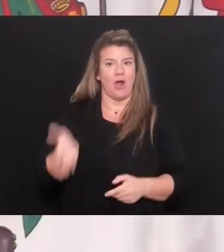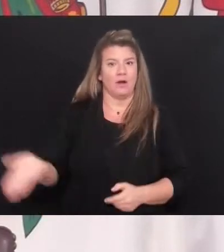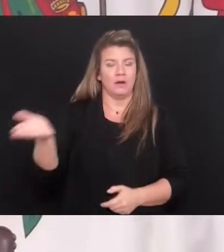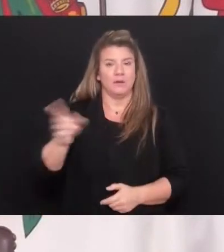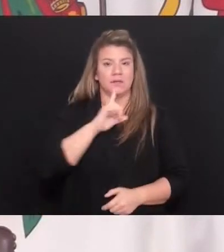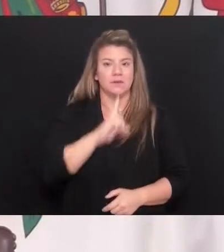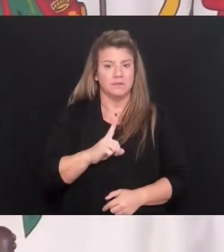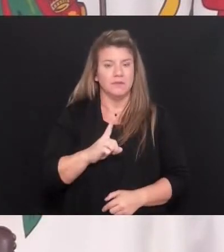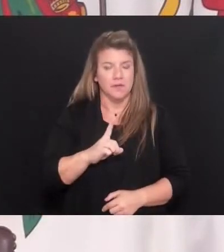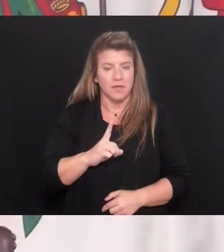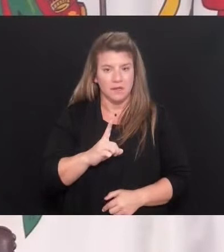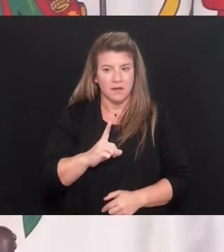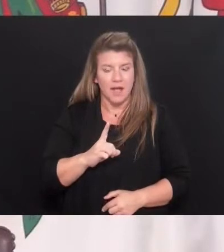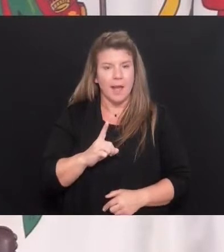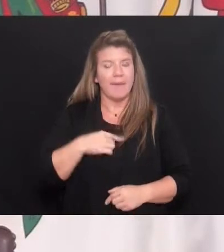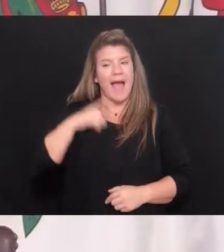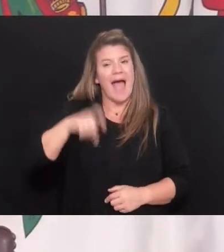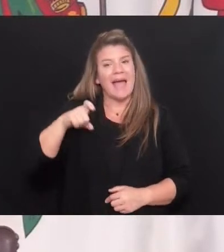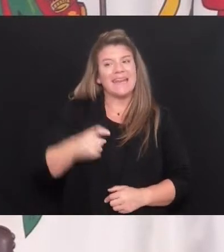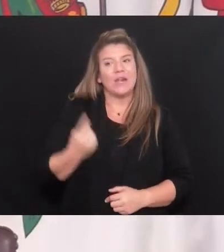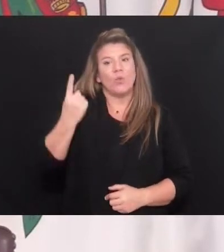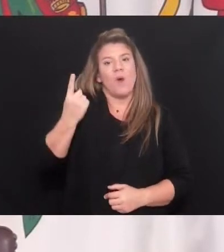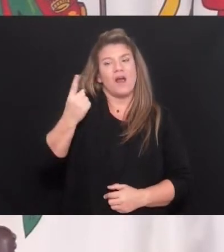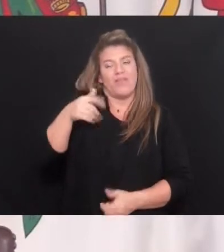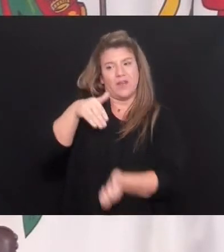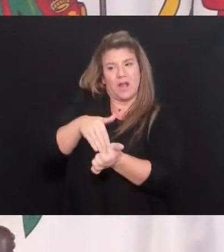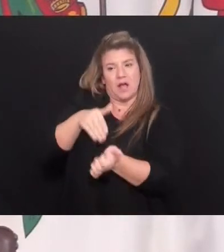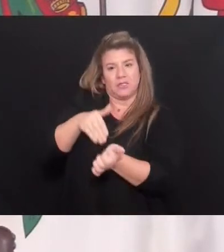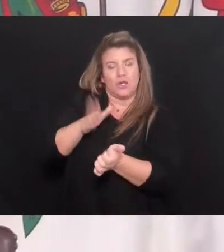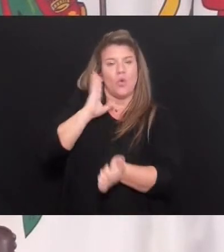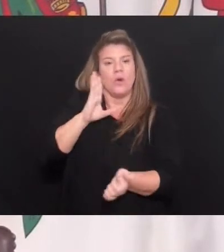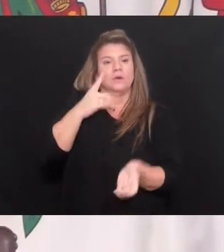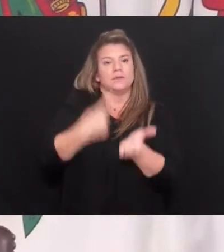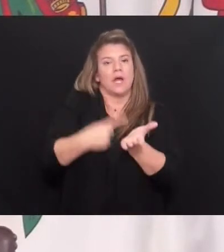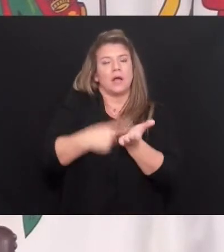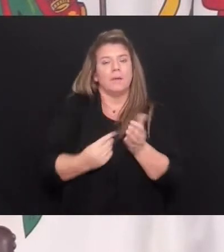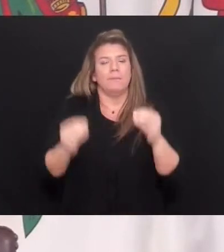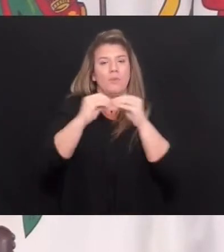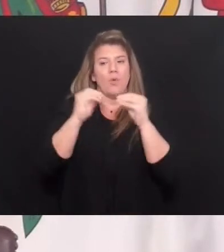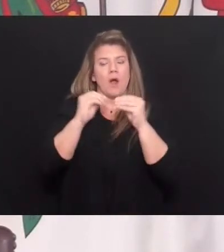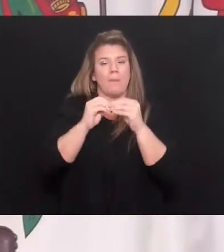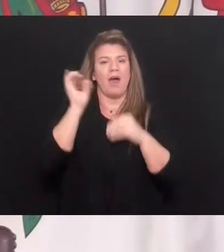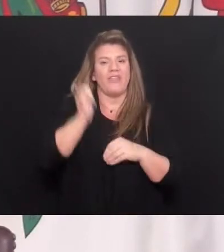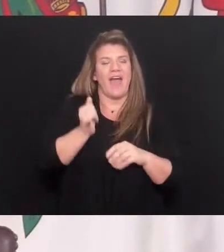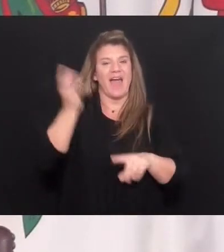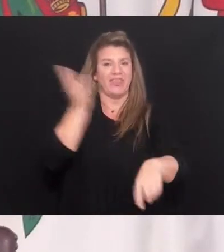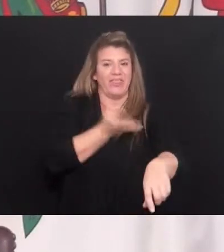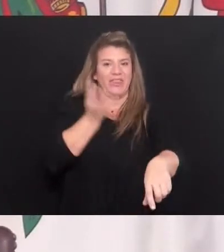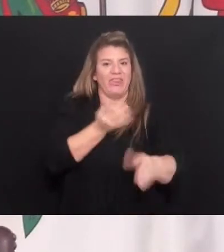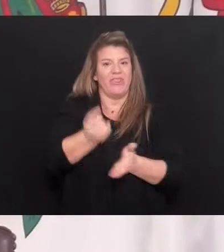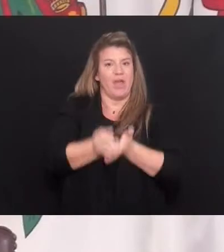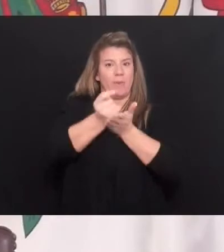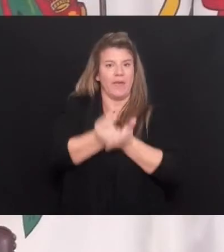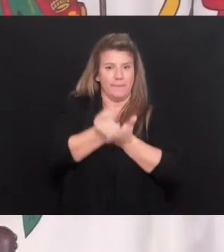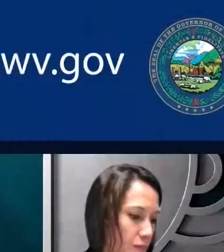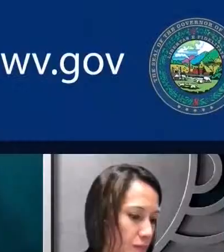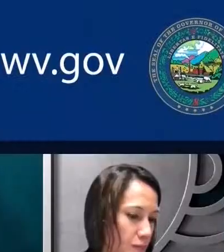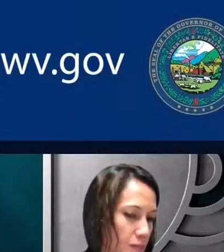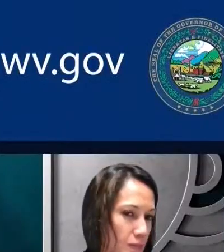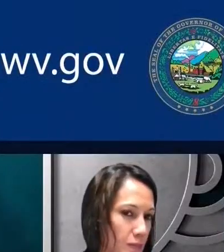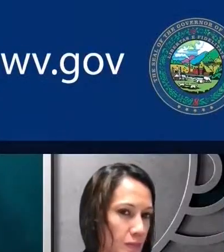But I need one of the docs that's going to talk to you more about the therapy that you talked about.